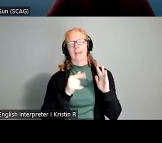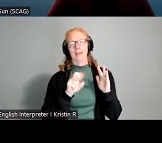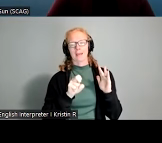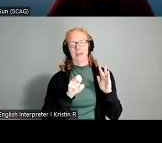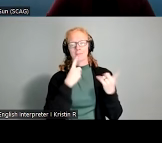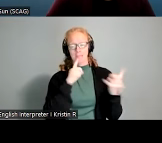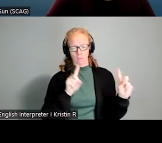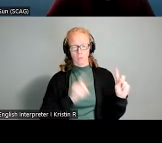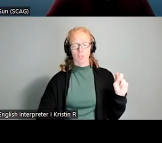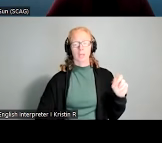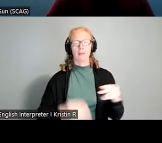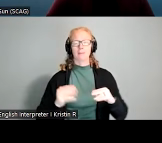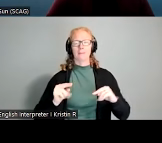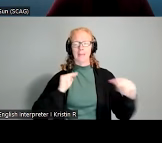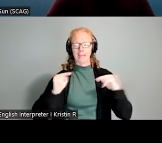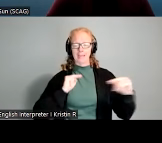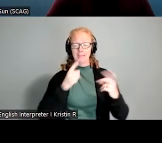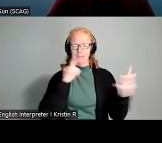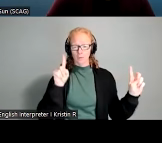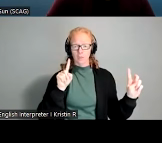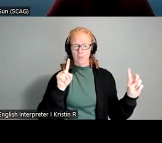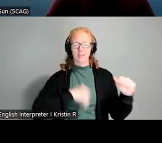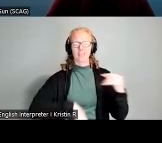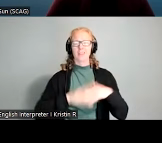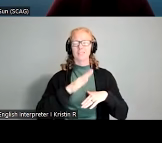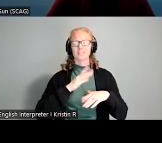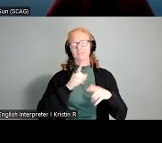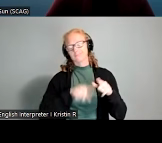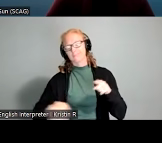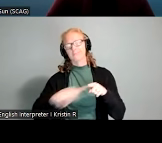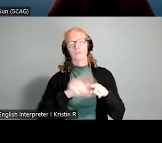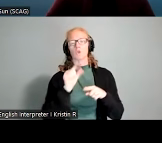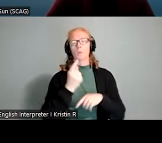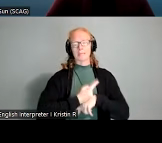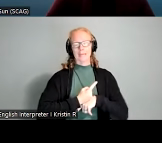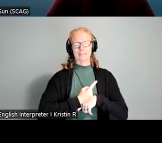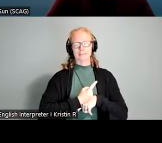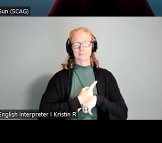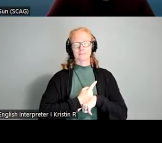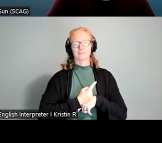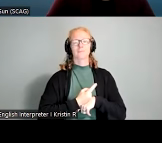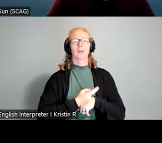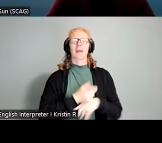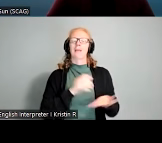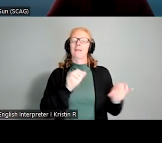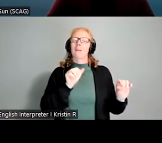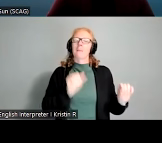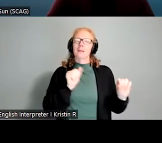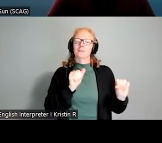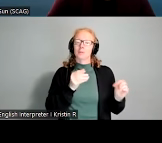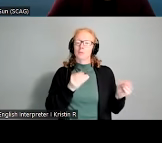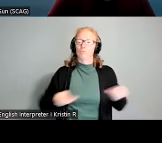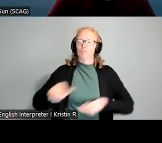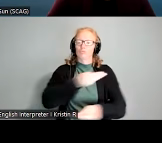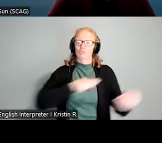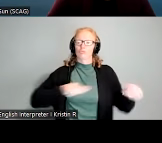declaration is only required to be circulated for a minimum 20 days. In practice, many lead agencies choose to circulate the document for